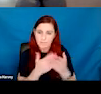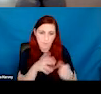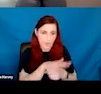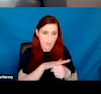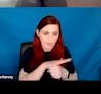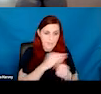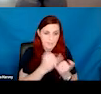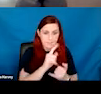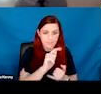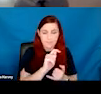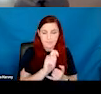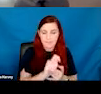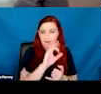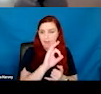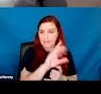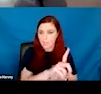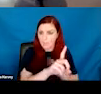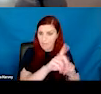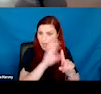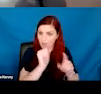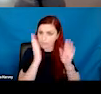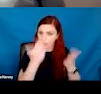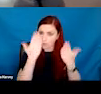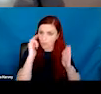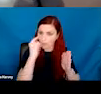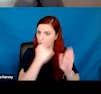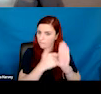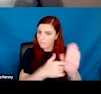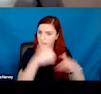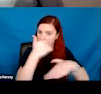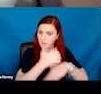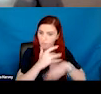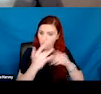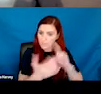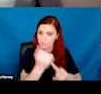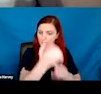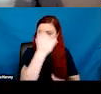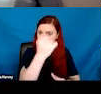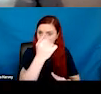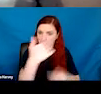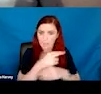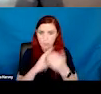provided that the minimum performances that are required have been met?